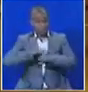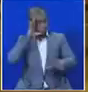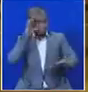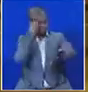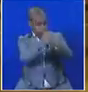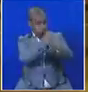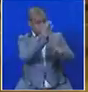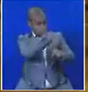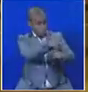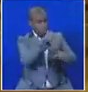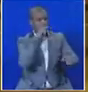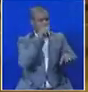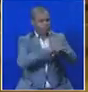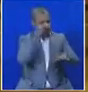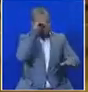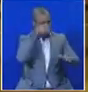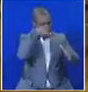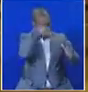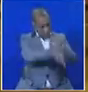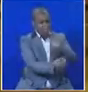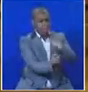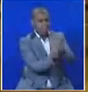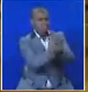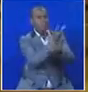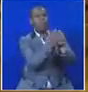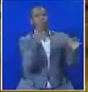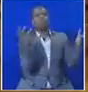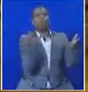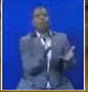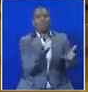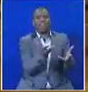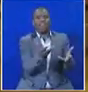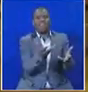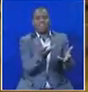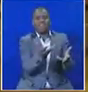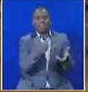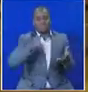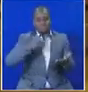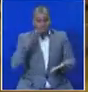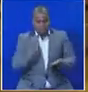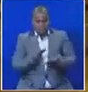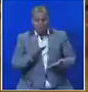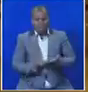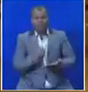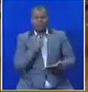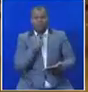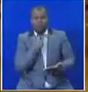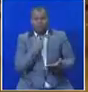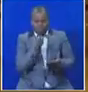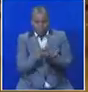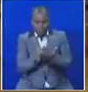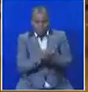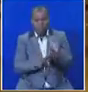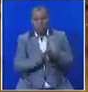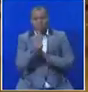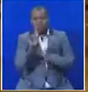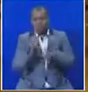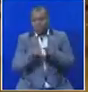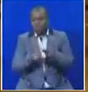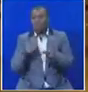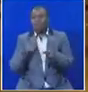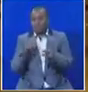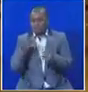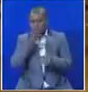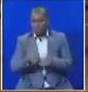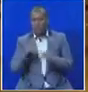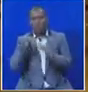of the problem either. The root of this problem lies in our inability to bring about economic growth and decrease the inequality that plagues